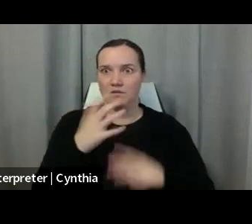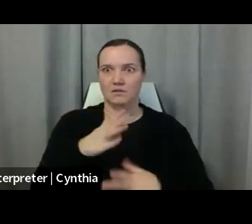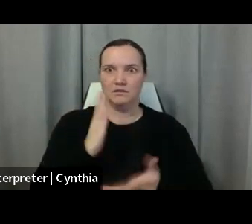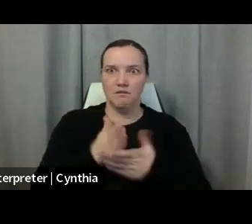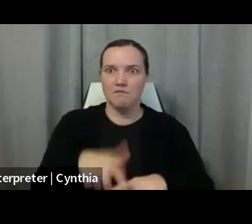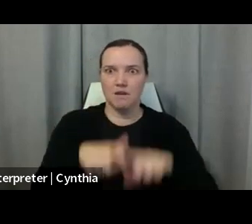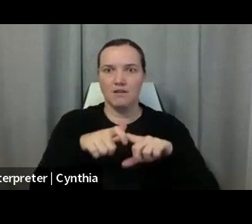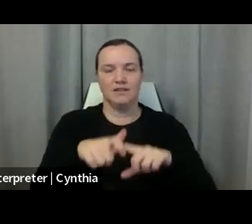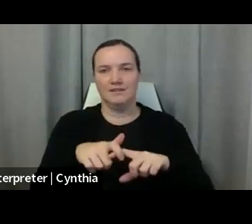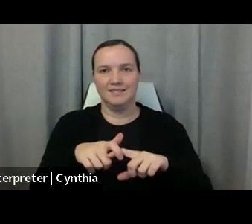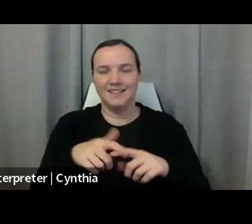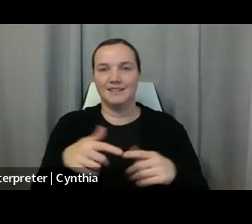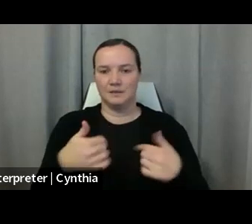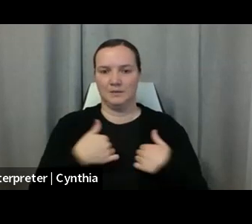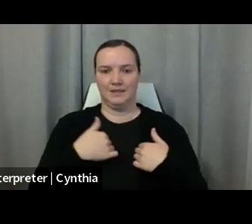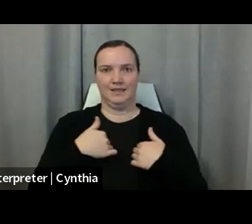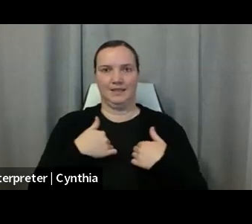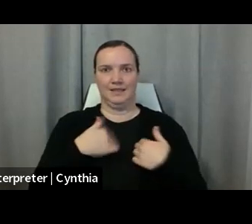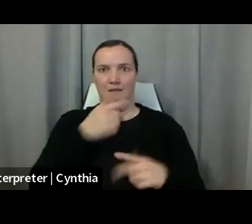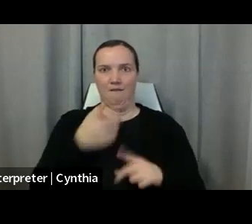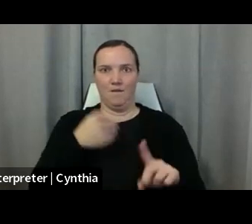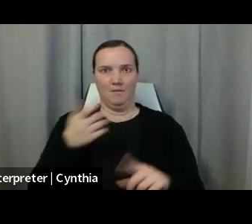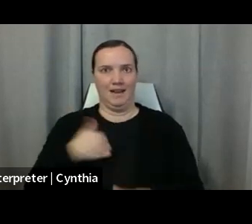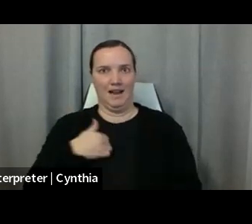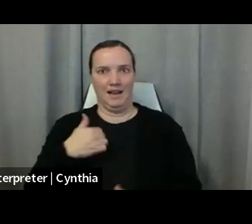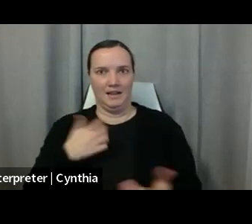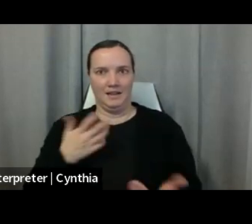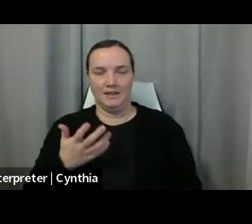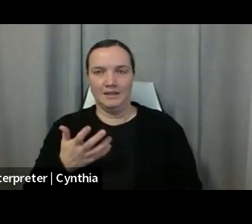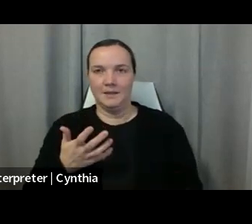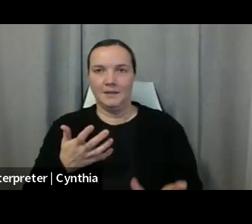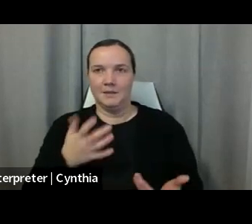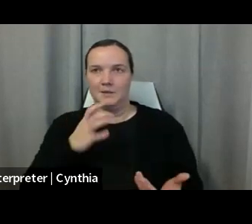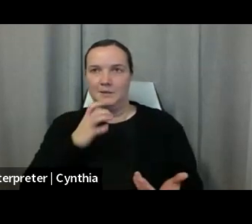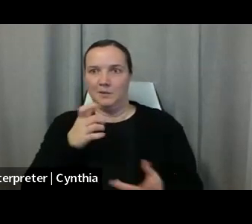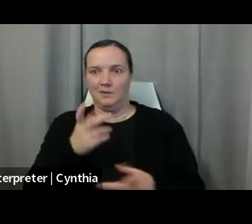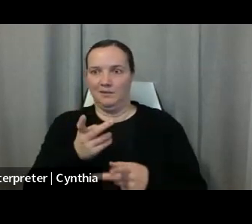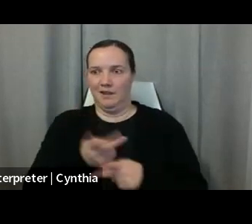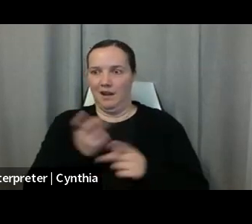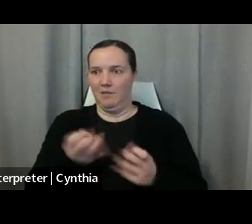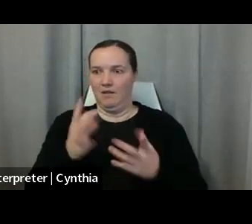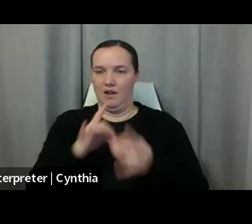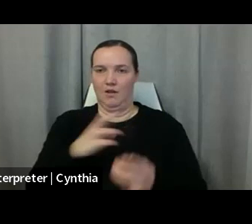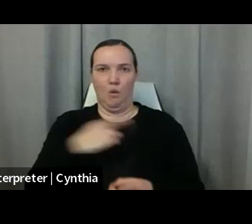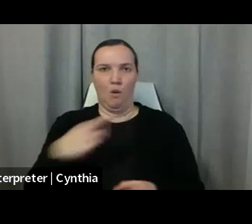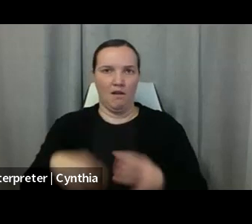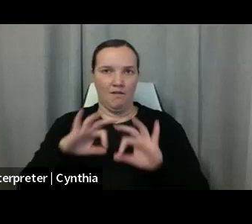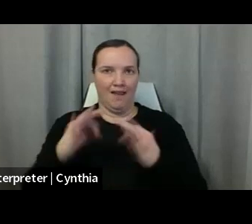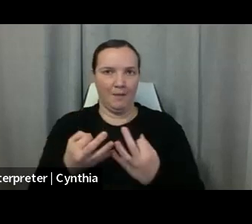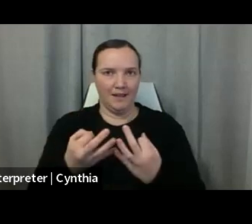So me not being from Canada and not really caring much about the royal family, like, I don't think I